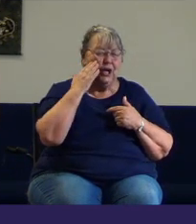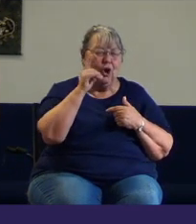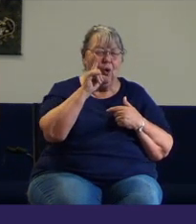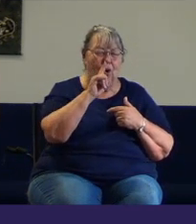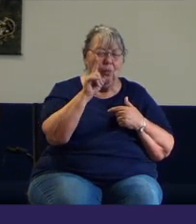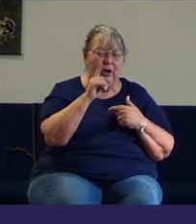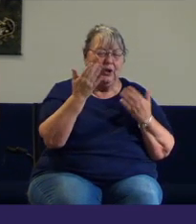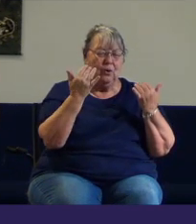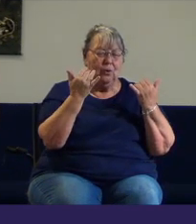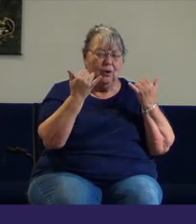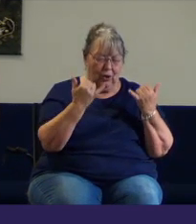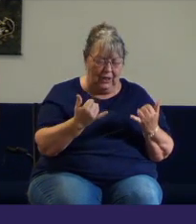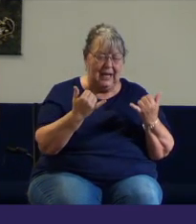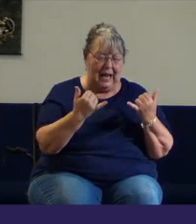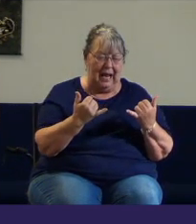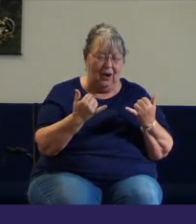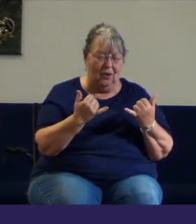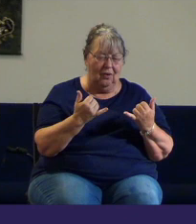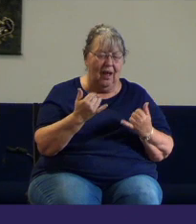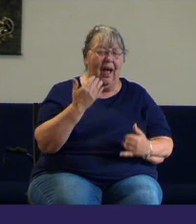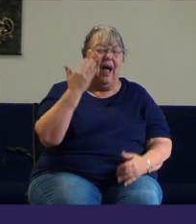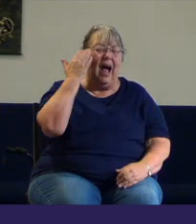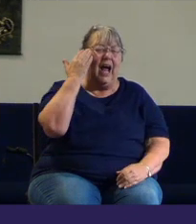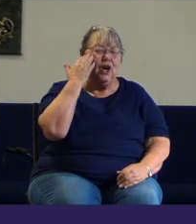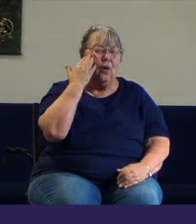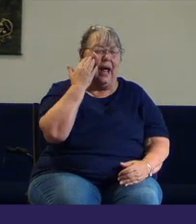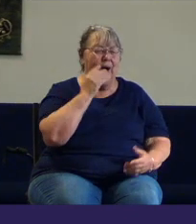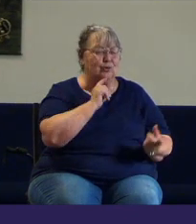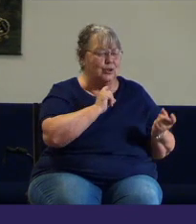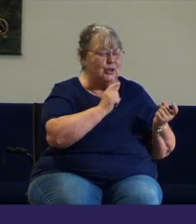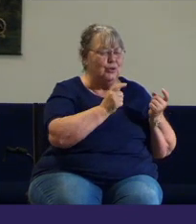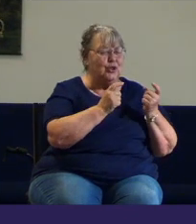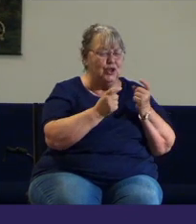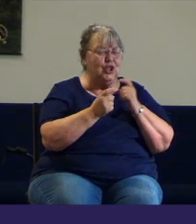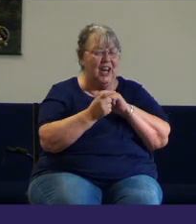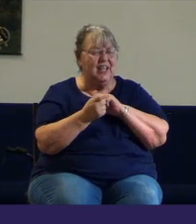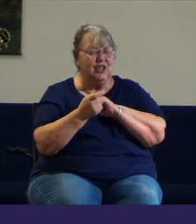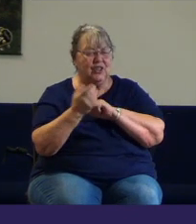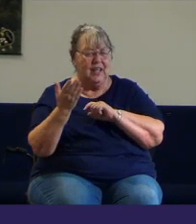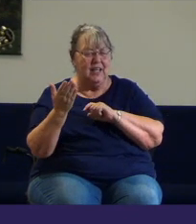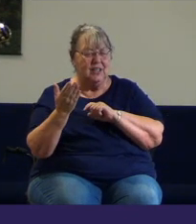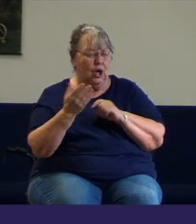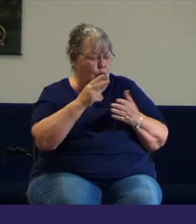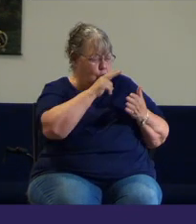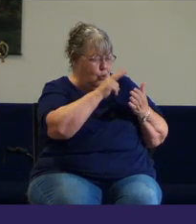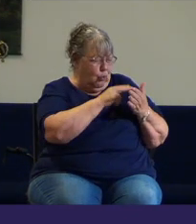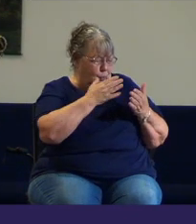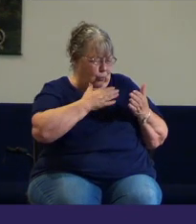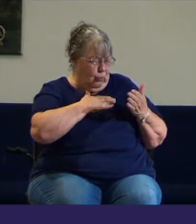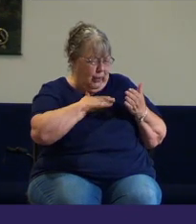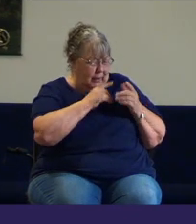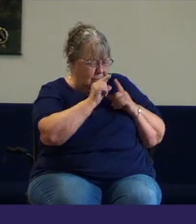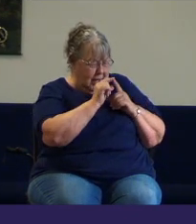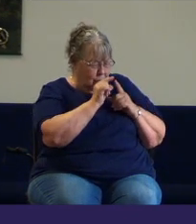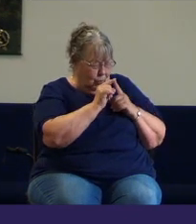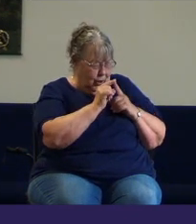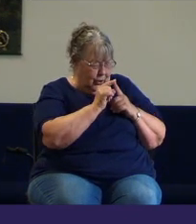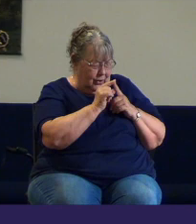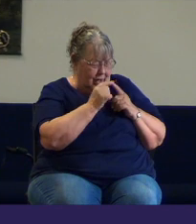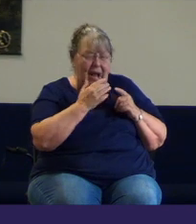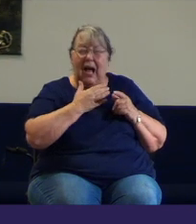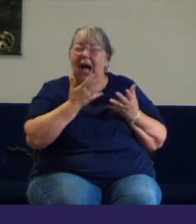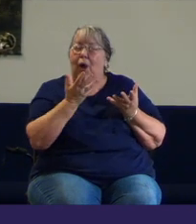I know how to get you on track. Trust me. Trust my word. I want to spend time with you. I want to share with you my